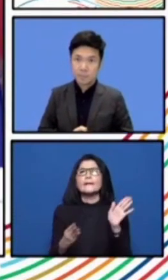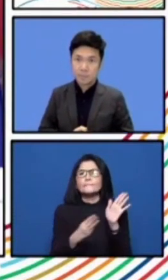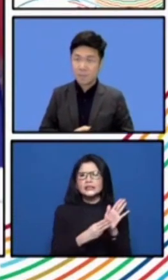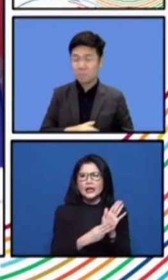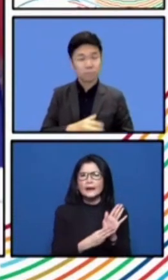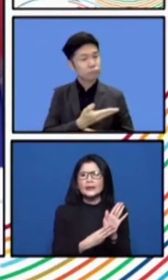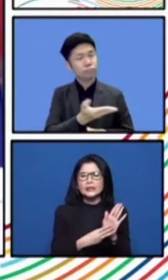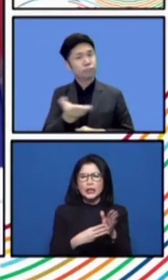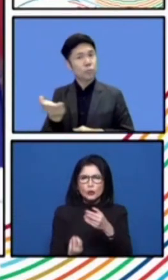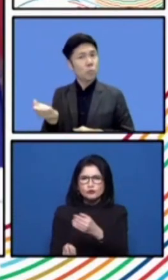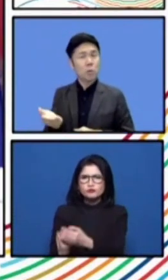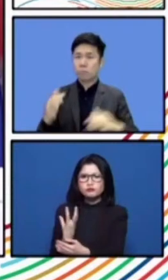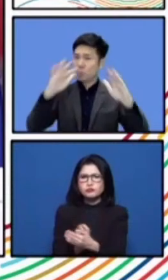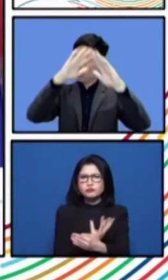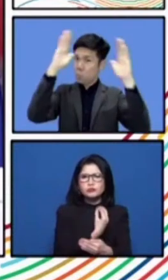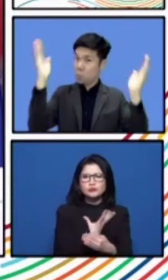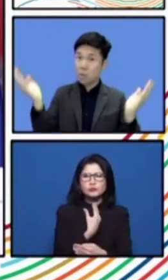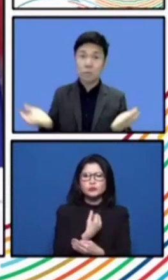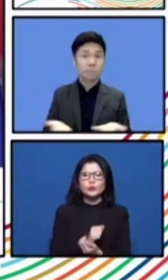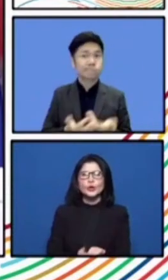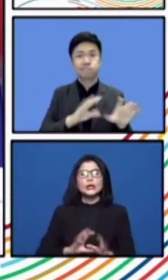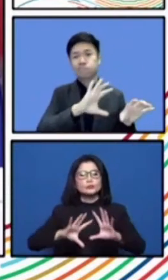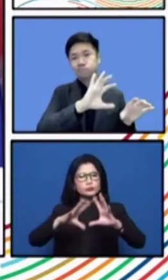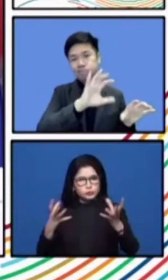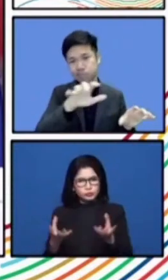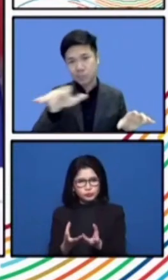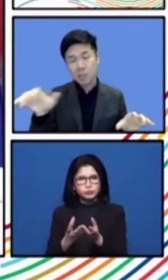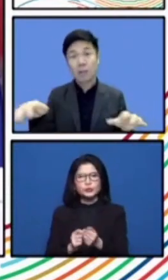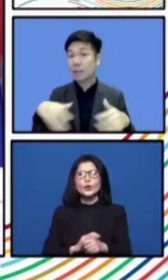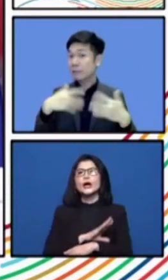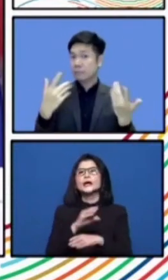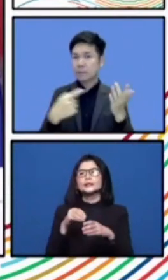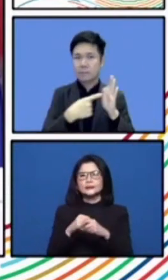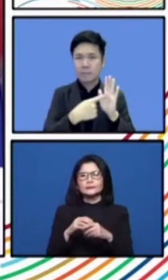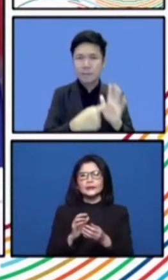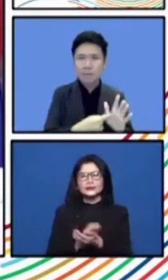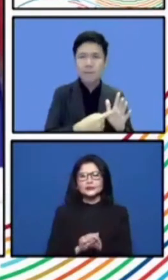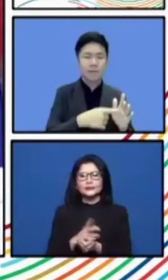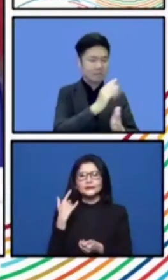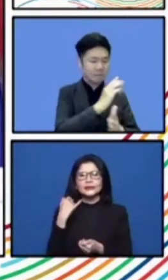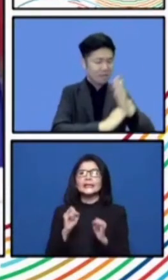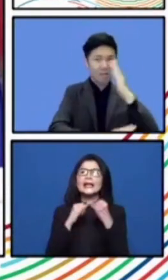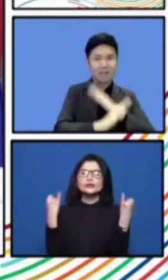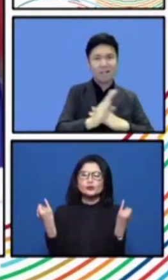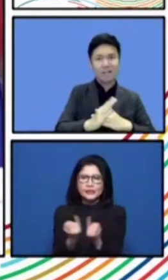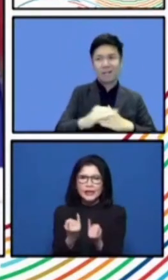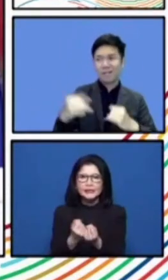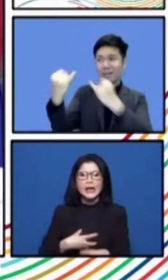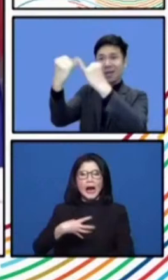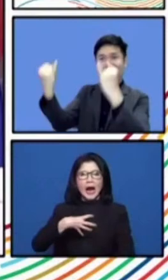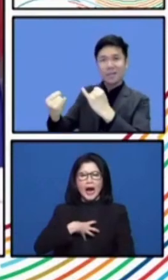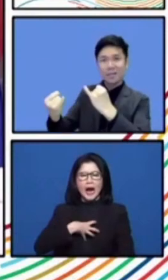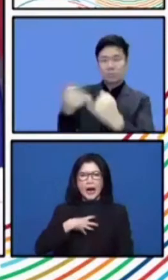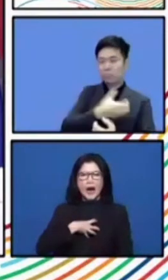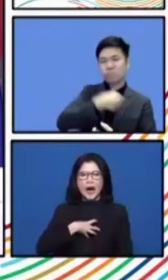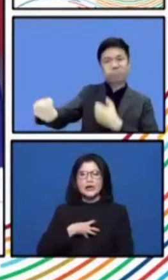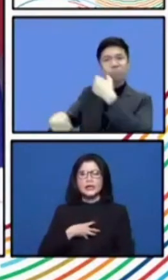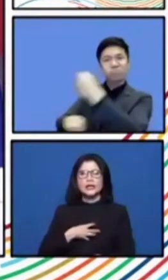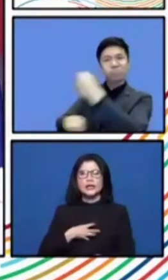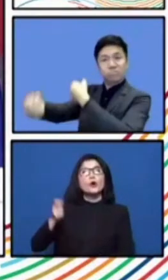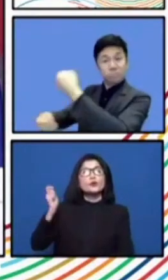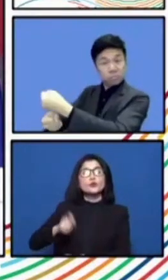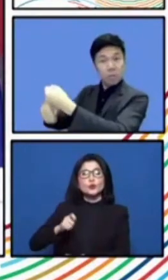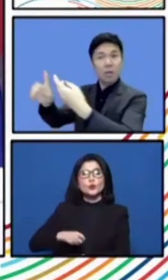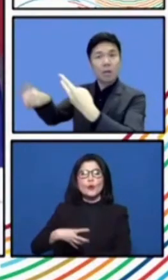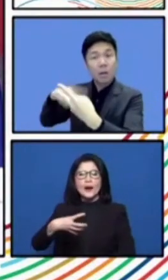the world include the institutionalization legal capacity and rights of freedom of Expressions situation